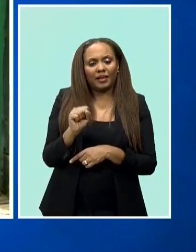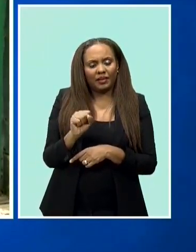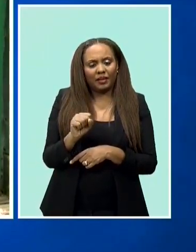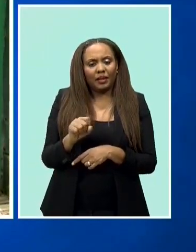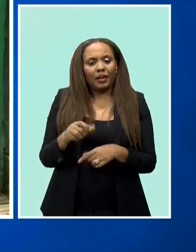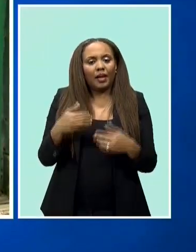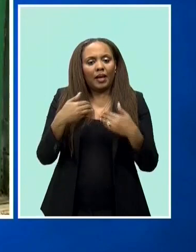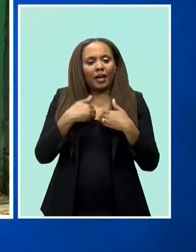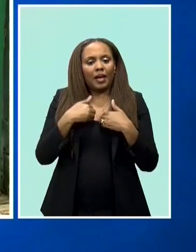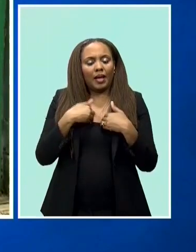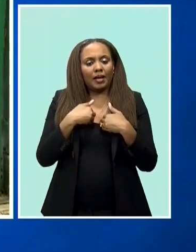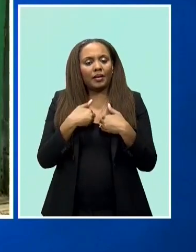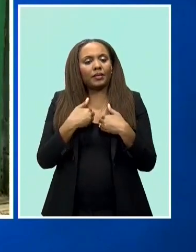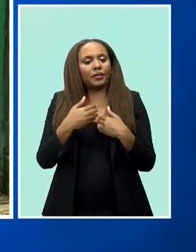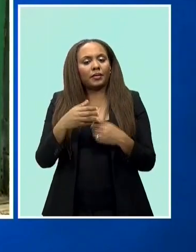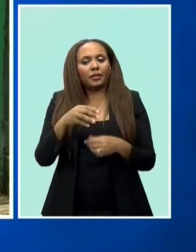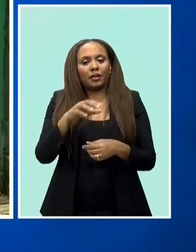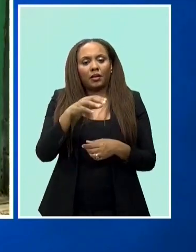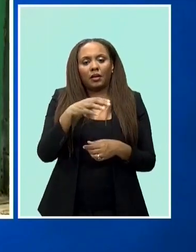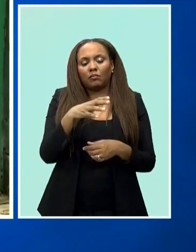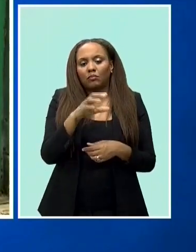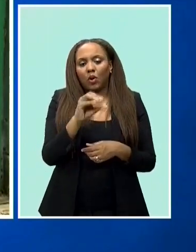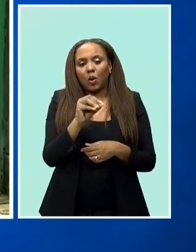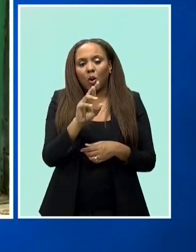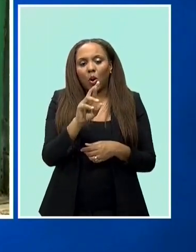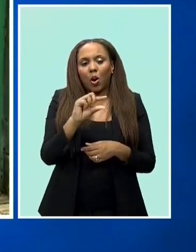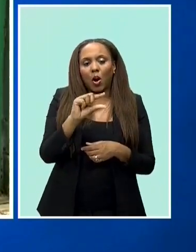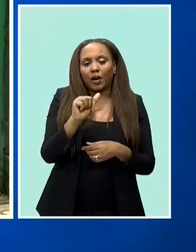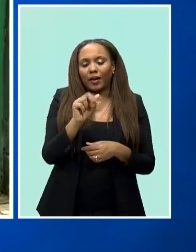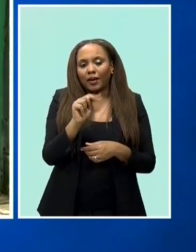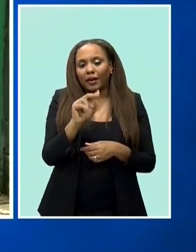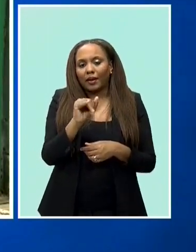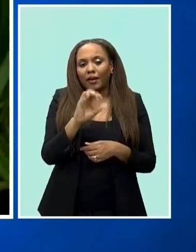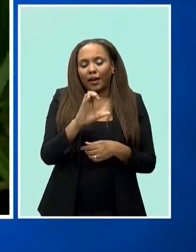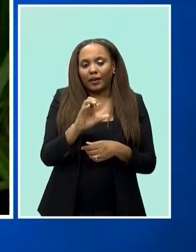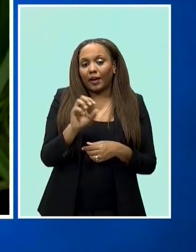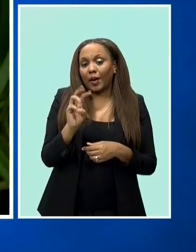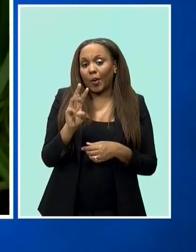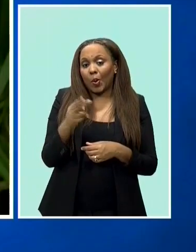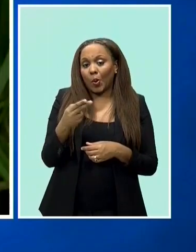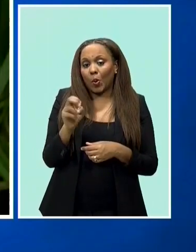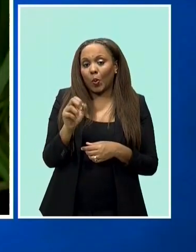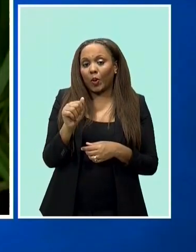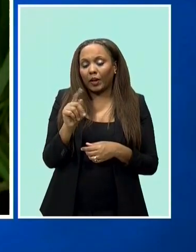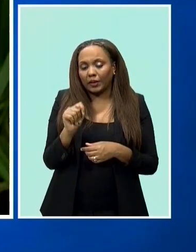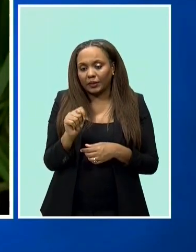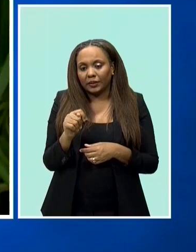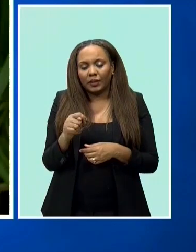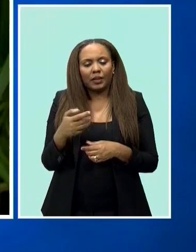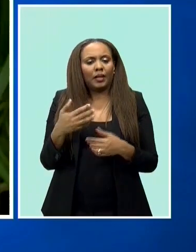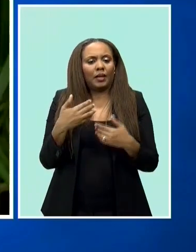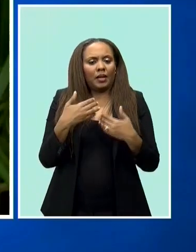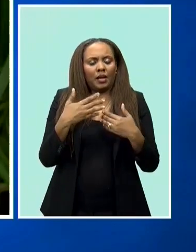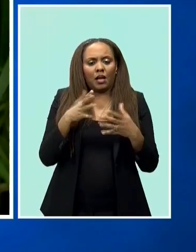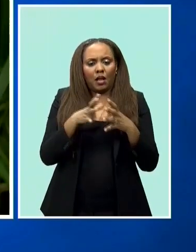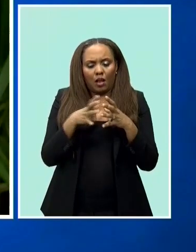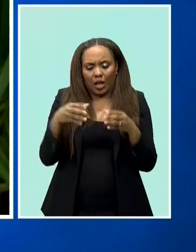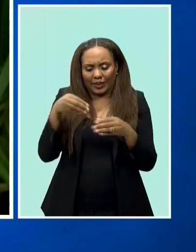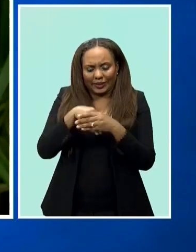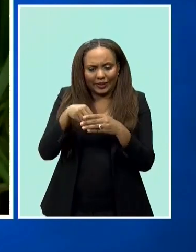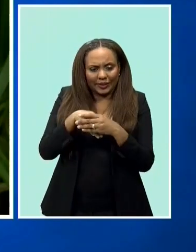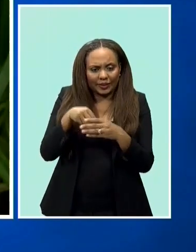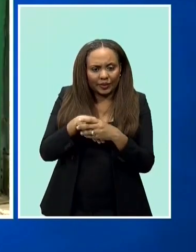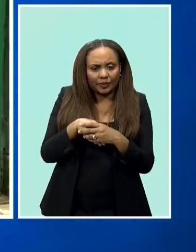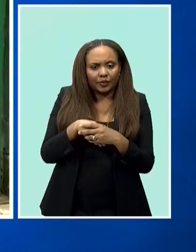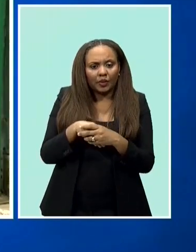wheatgrass powder. So you're getting your greens while you're eating pancakes, which is great, and you're getting your protein as well. So this, we have the instructions